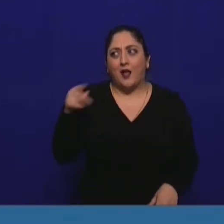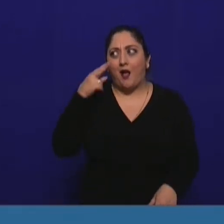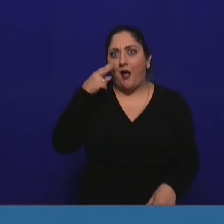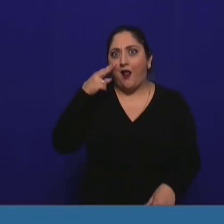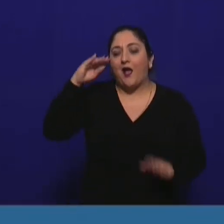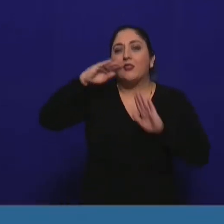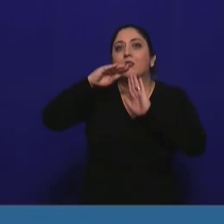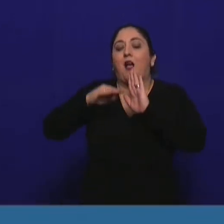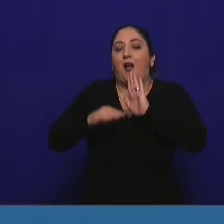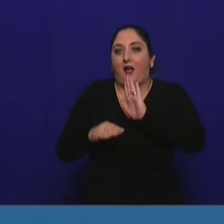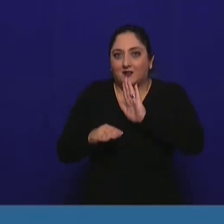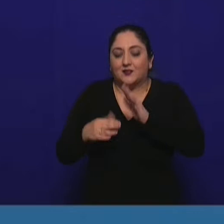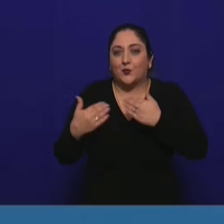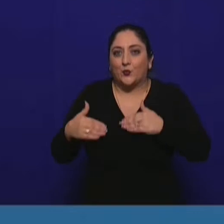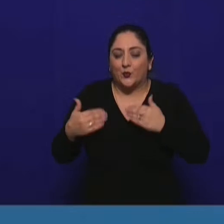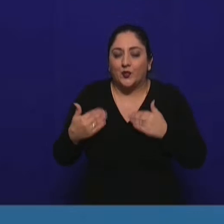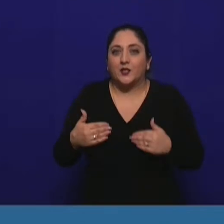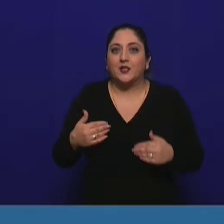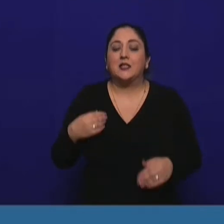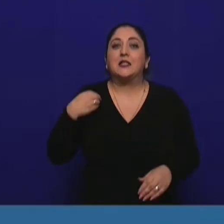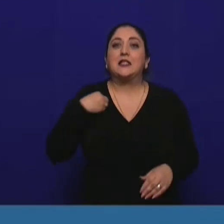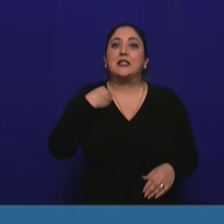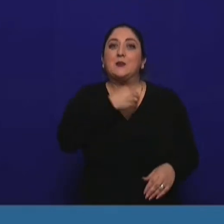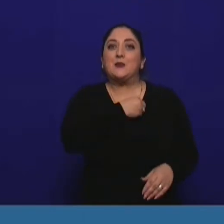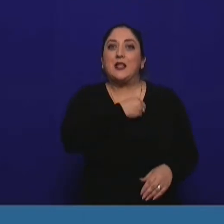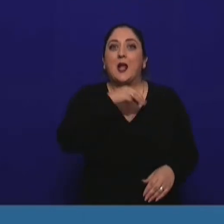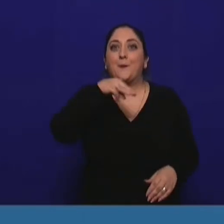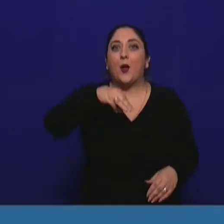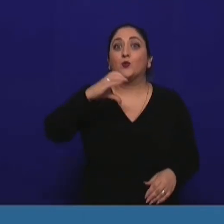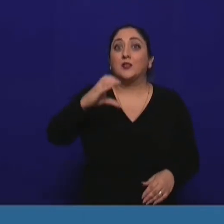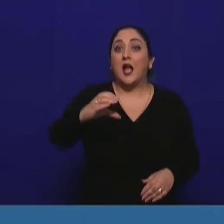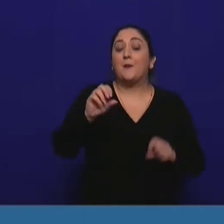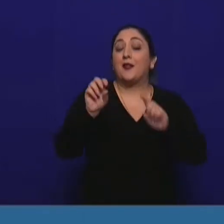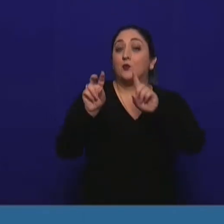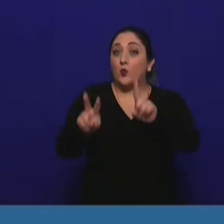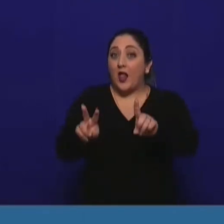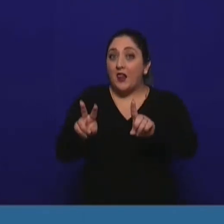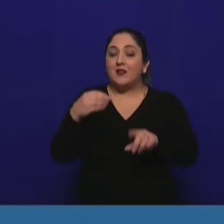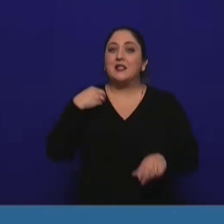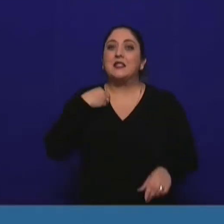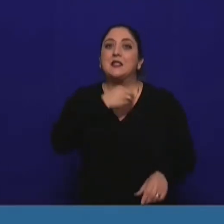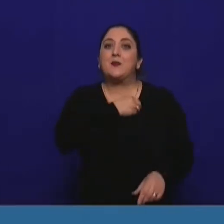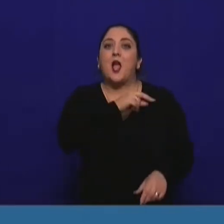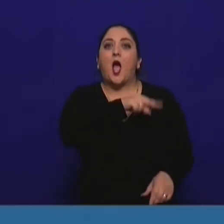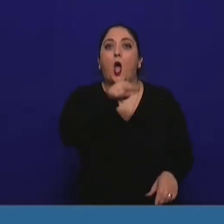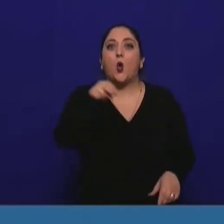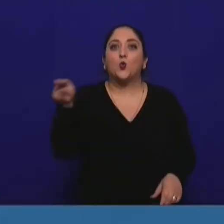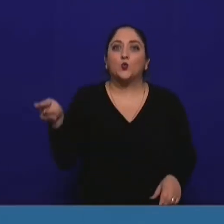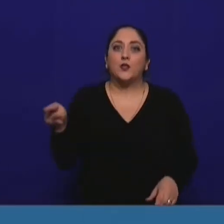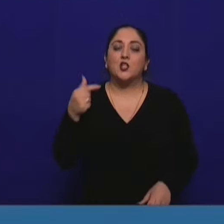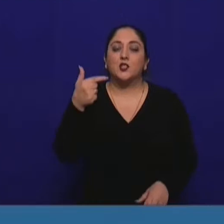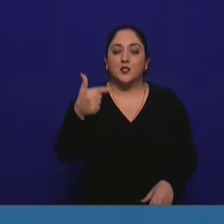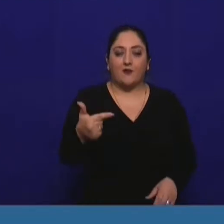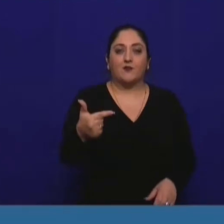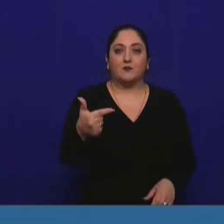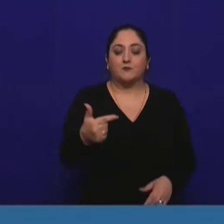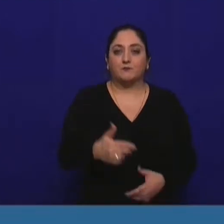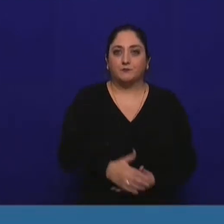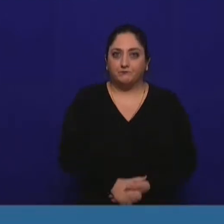qiegħed jonqos. L-isptar Monte Carmali li għandna 11 persuna u l-isptar ġenerali ta' Għawdex għandna 7